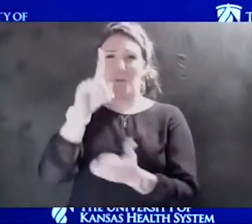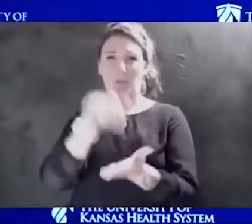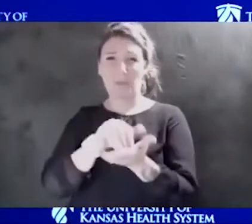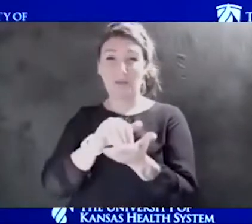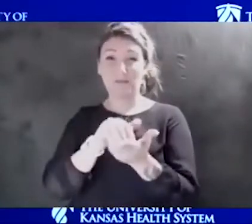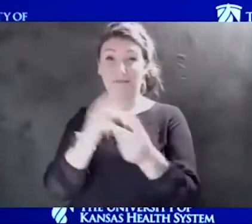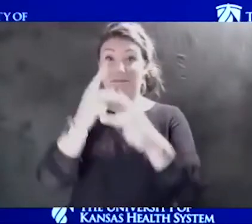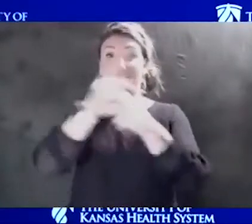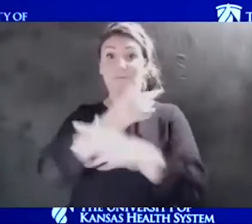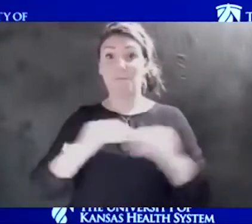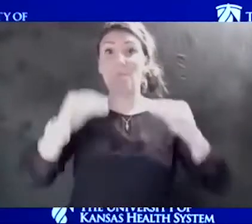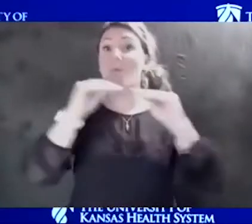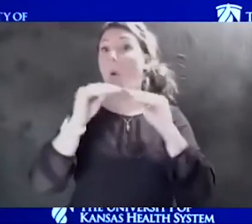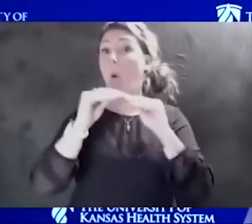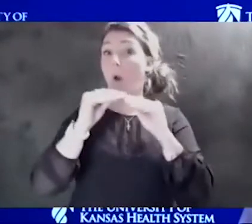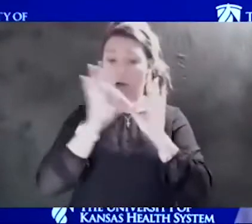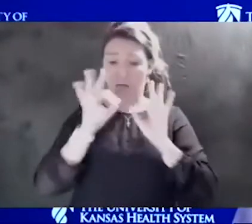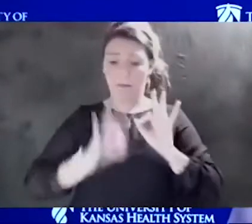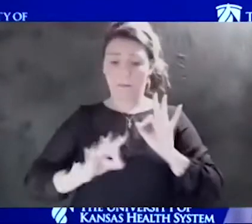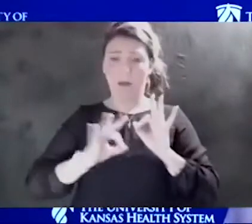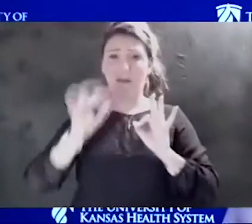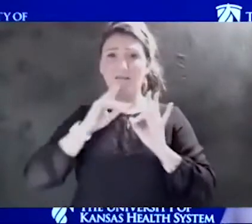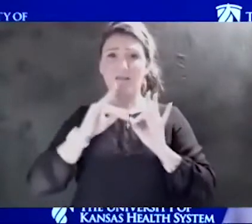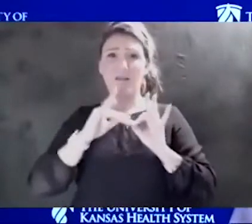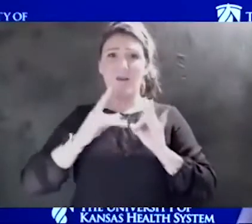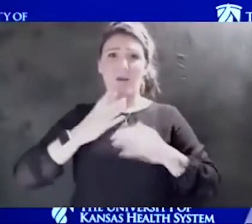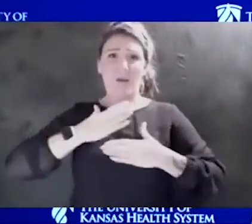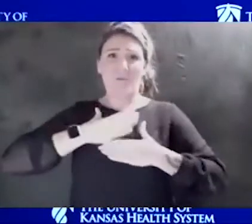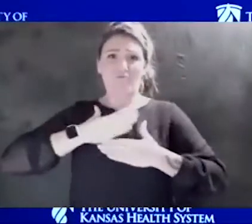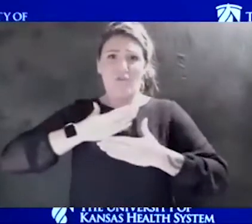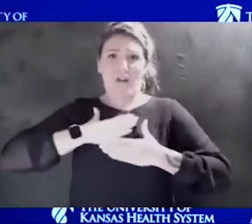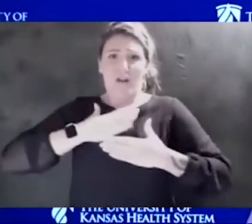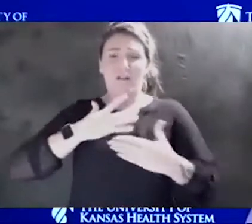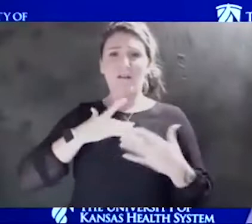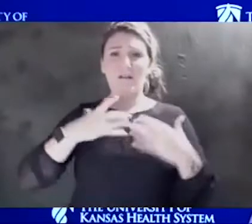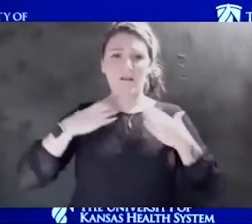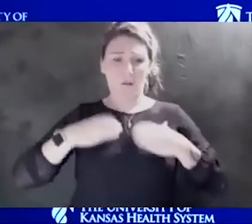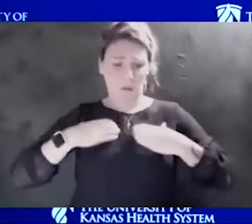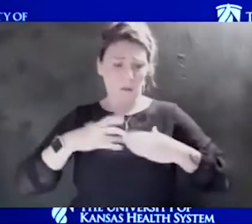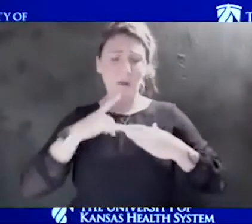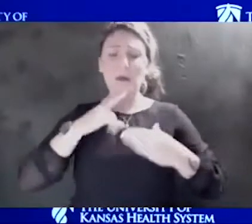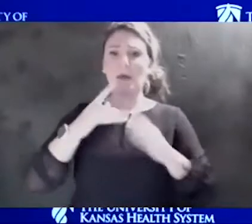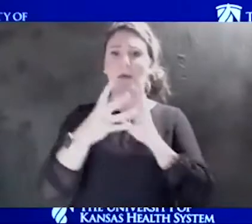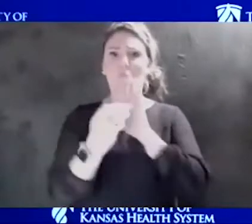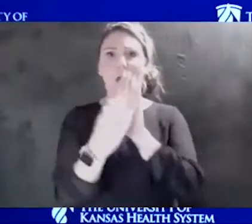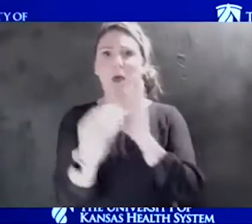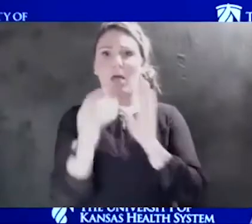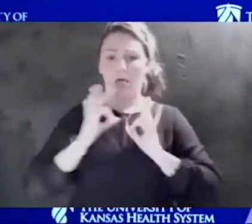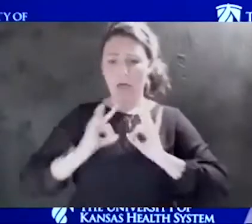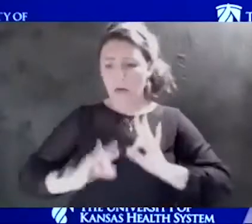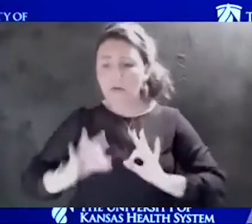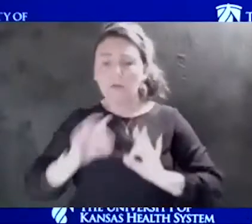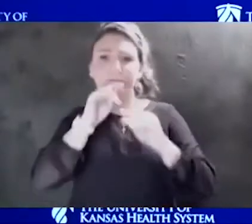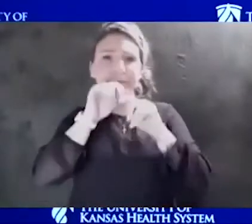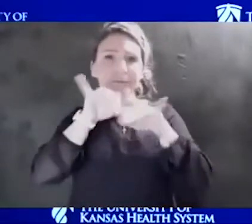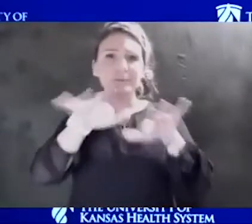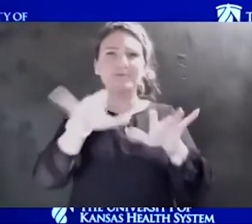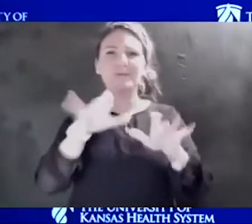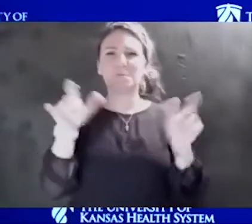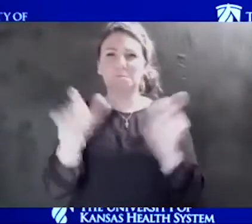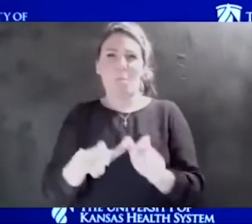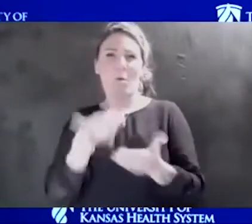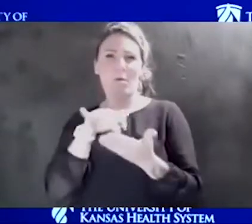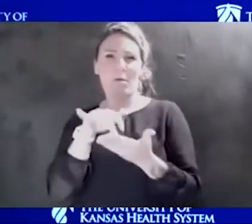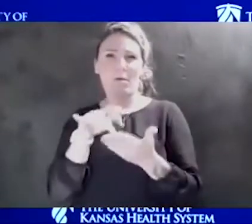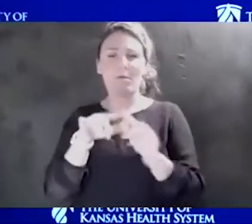particles replicating in their upper respiratory tract. So again, we are still waiting for that. That was a small study, but that was one of the